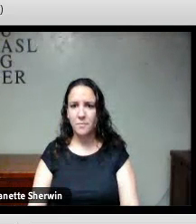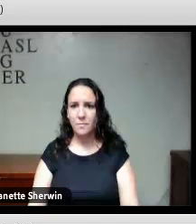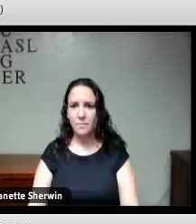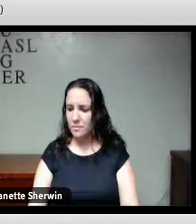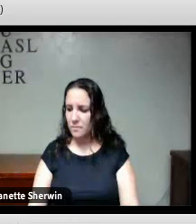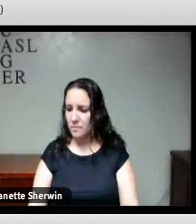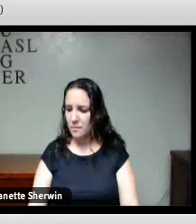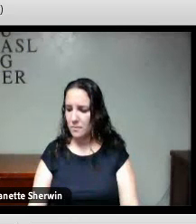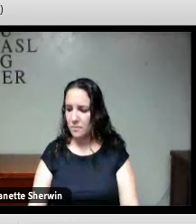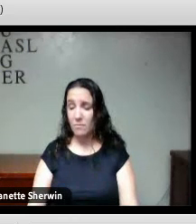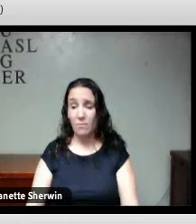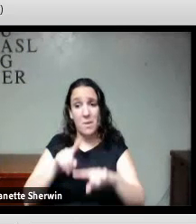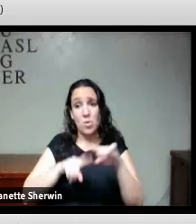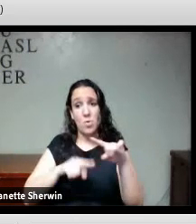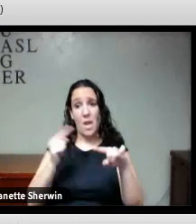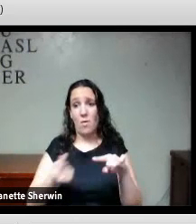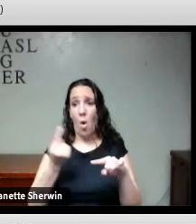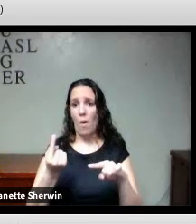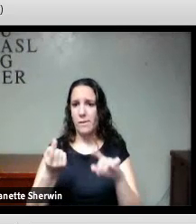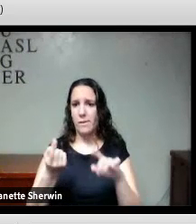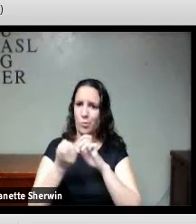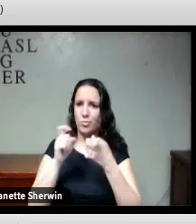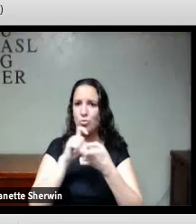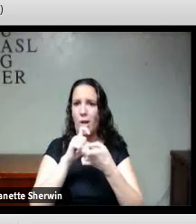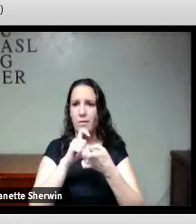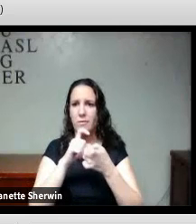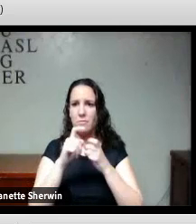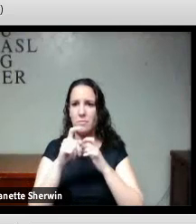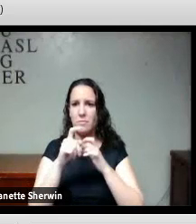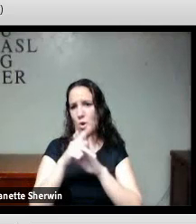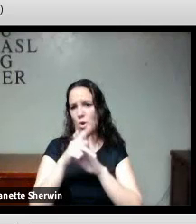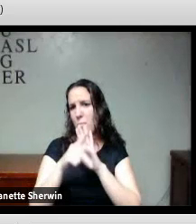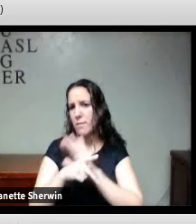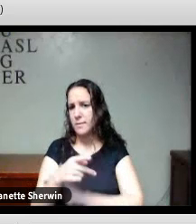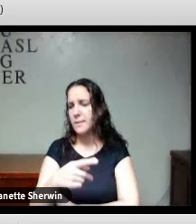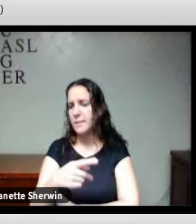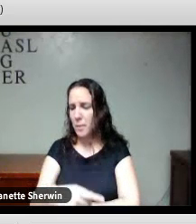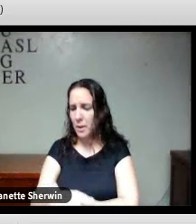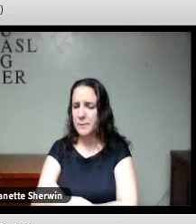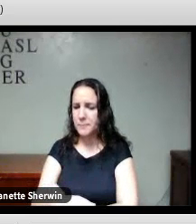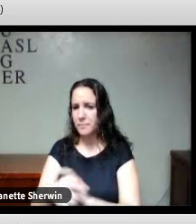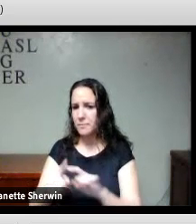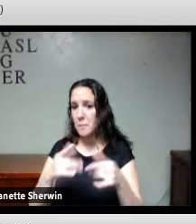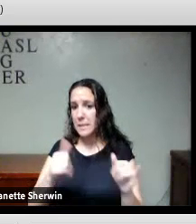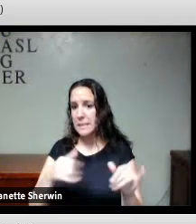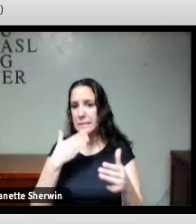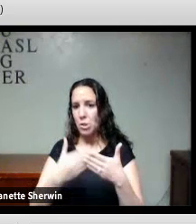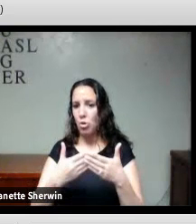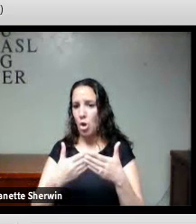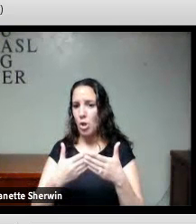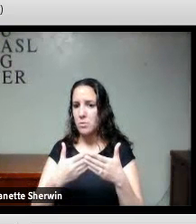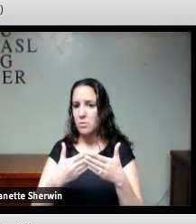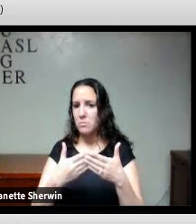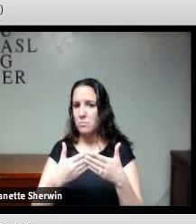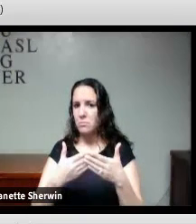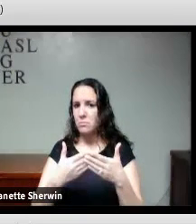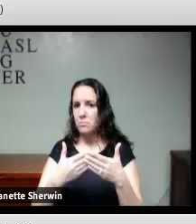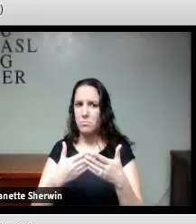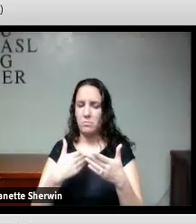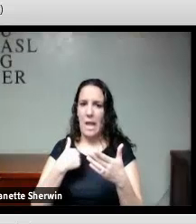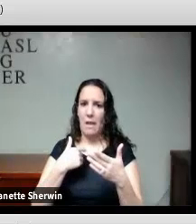able to change them, because there might be legitimate reasons for them. But to assume that they're still valid 25 years